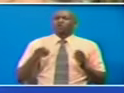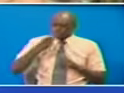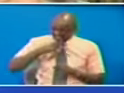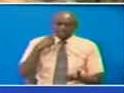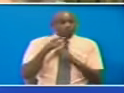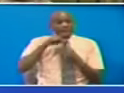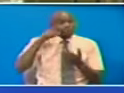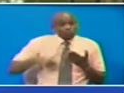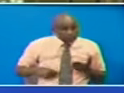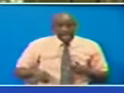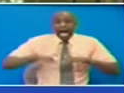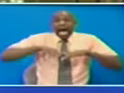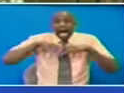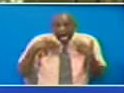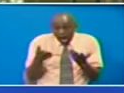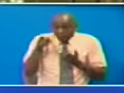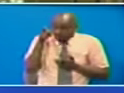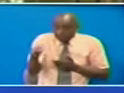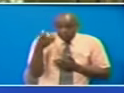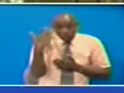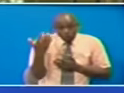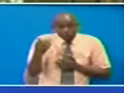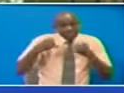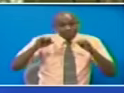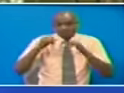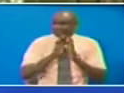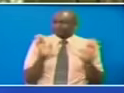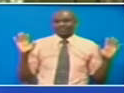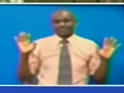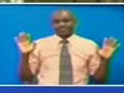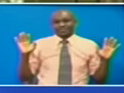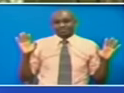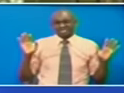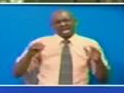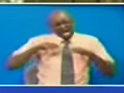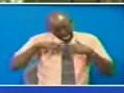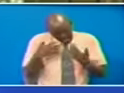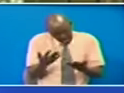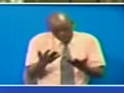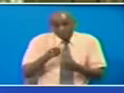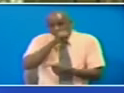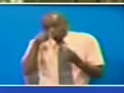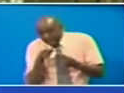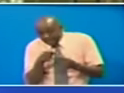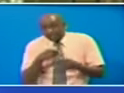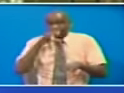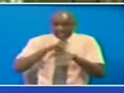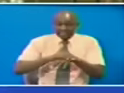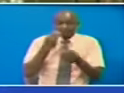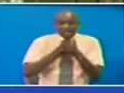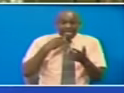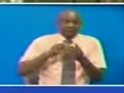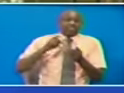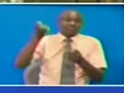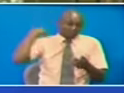talking about how it will be implemented and how and when we get the arrears that are owed